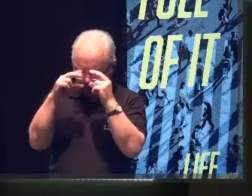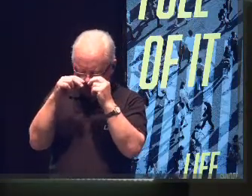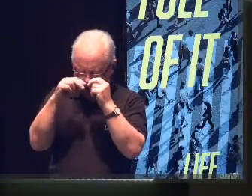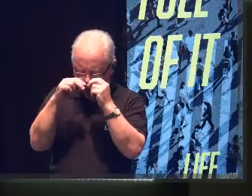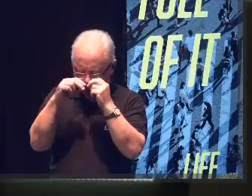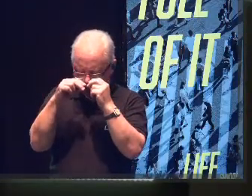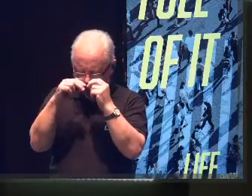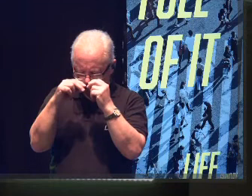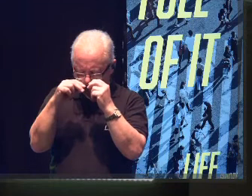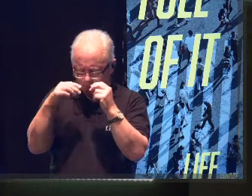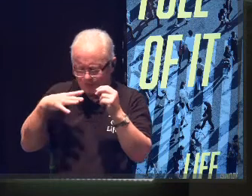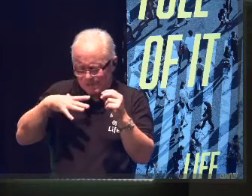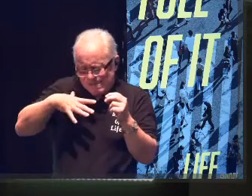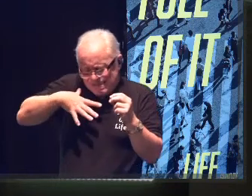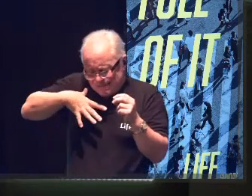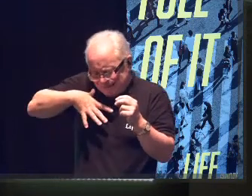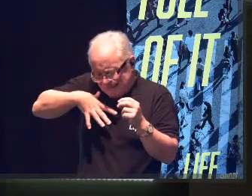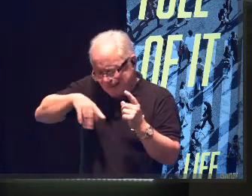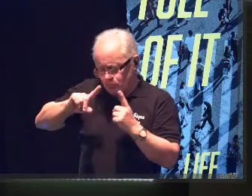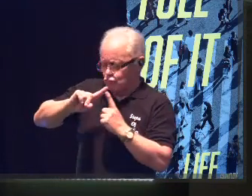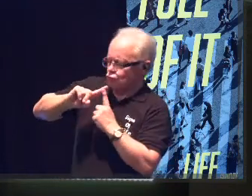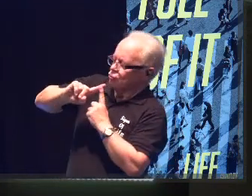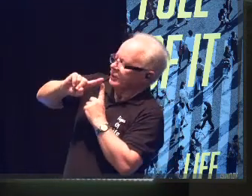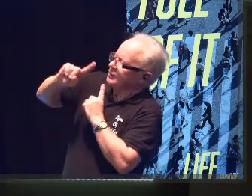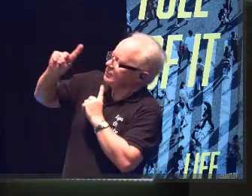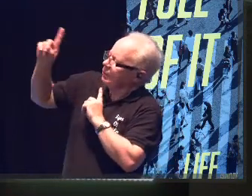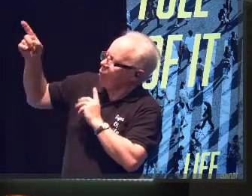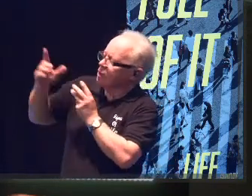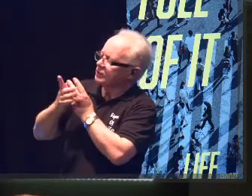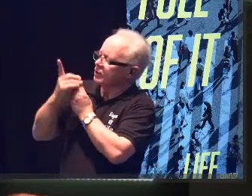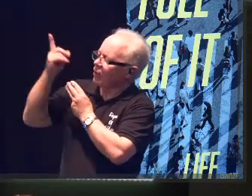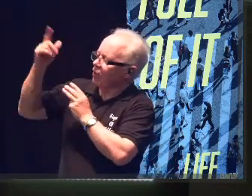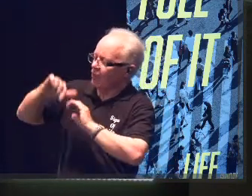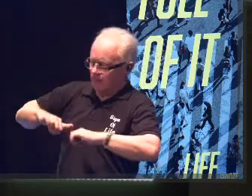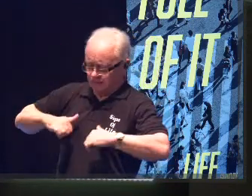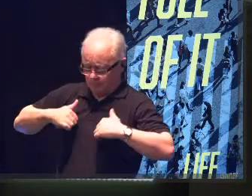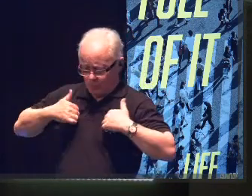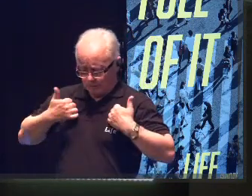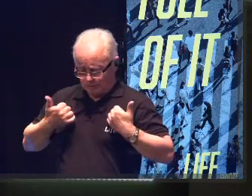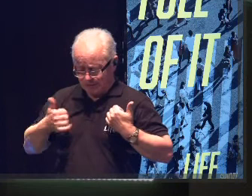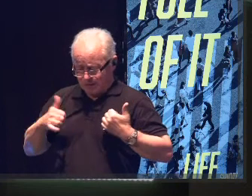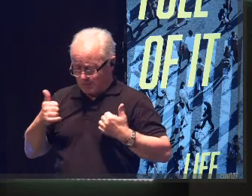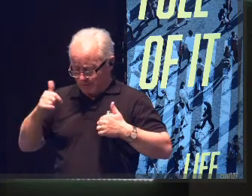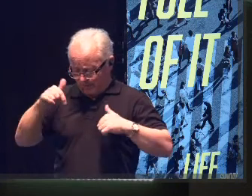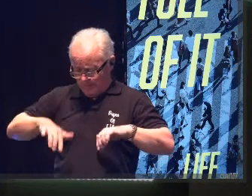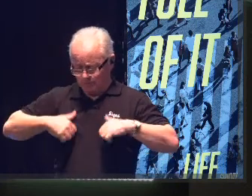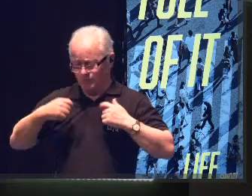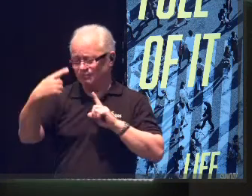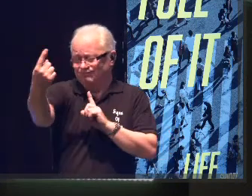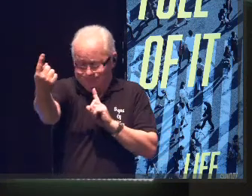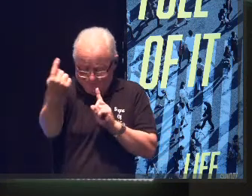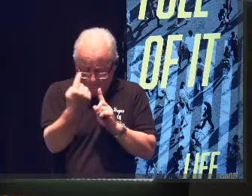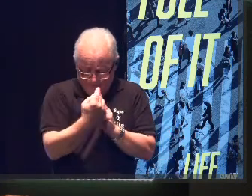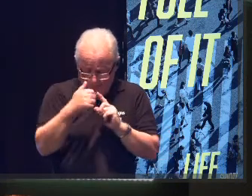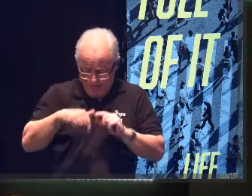for us all to respond to the word of God this morning. And firstly, maybe you're here this morning or